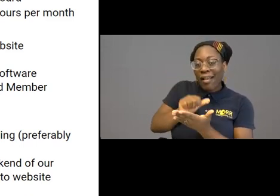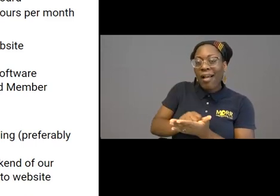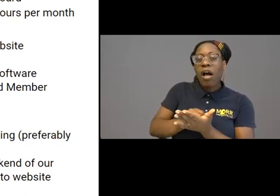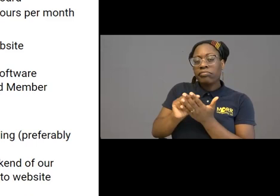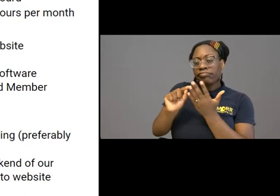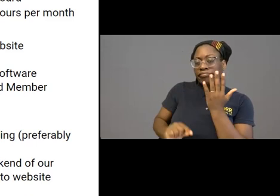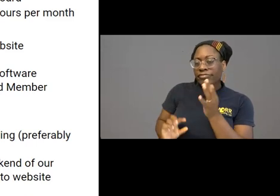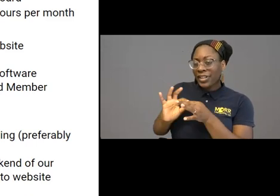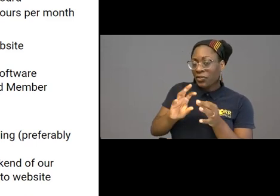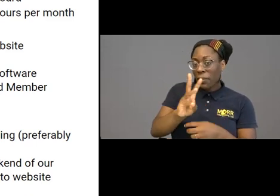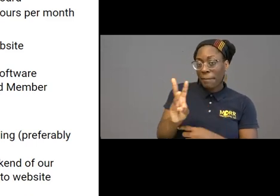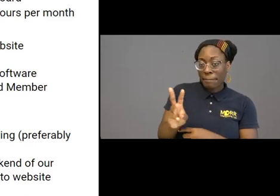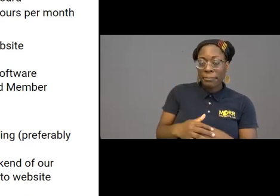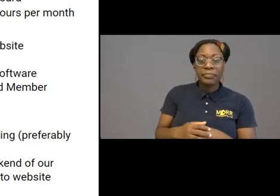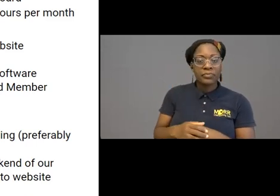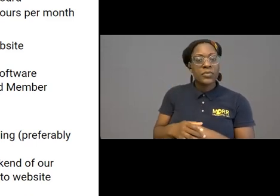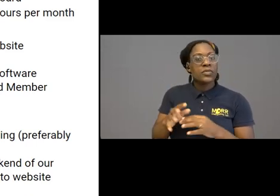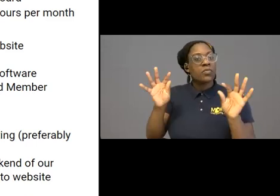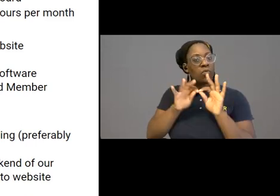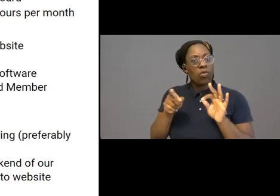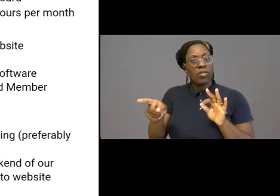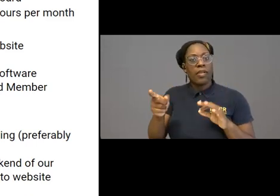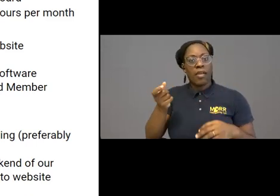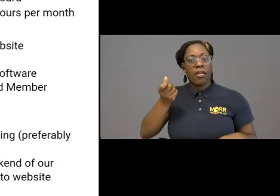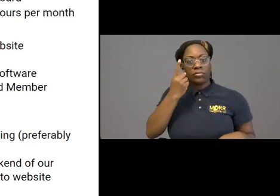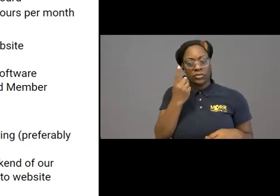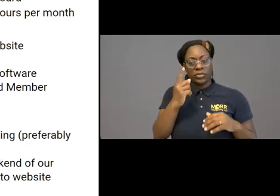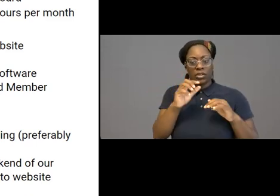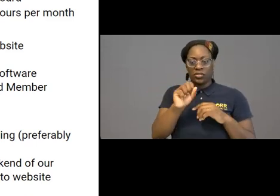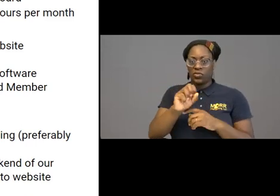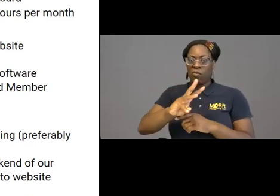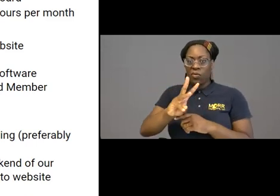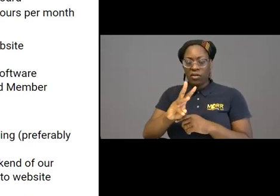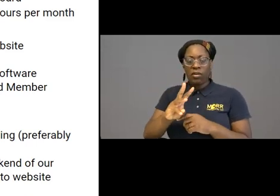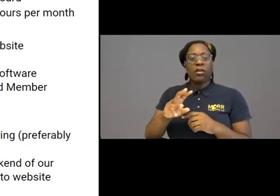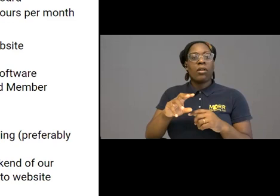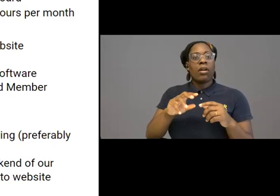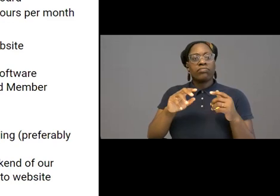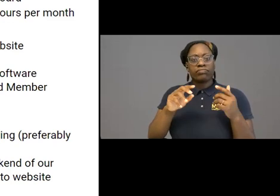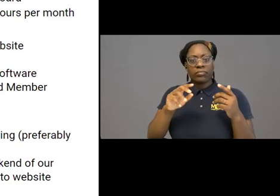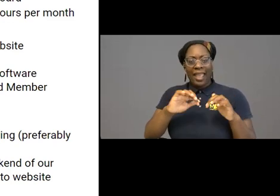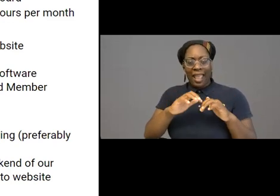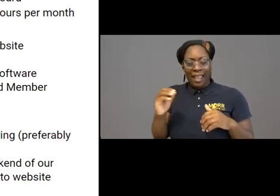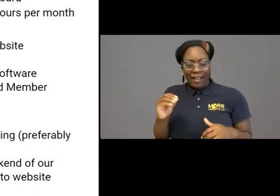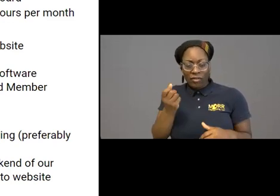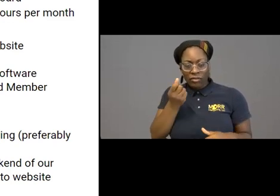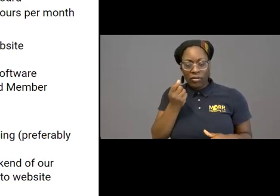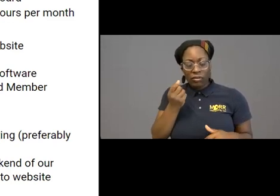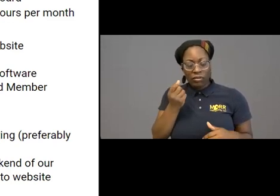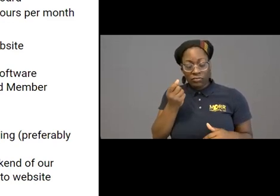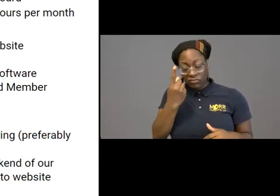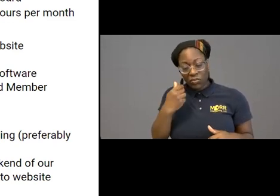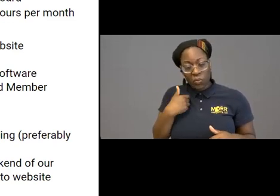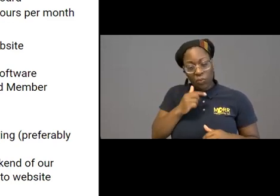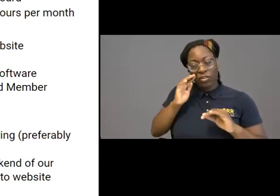membership software, and they will also receive training on digital accessibility principles. So you do not need to already know those things before applying. You will